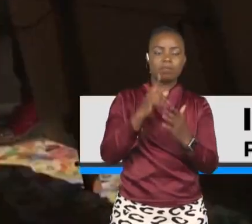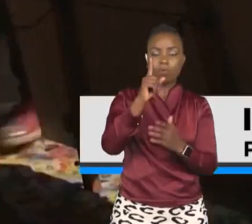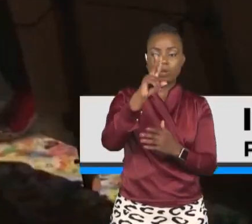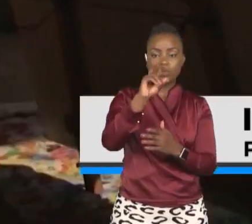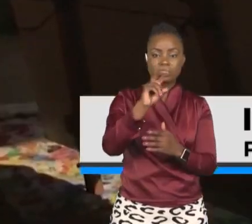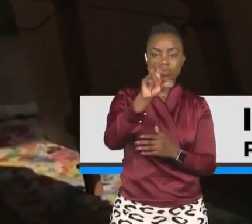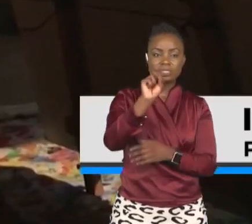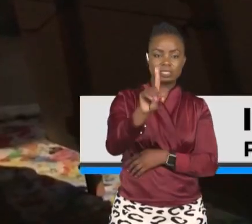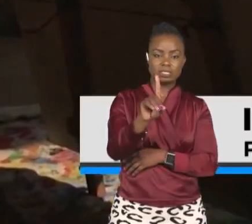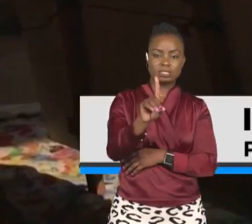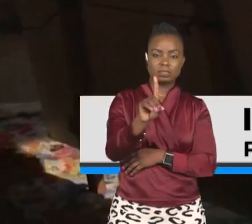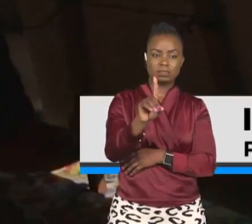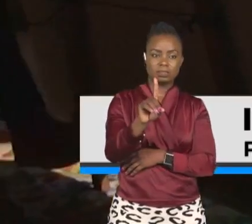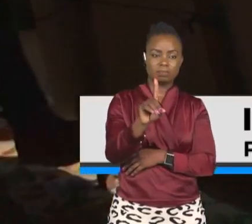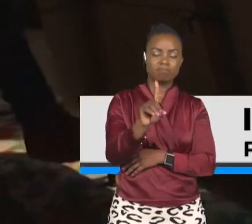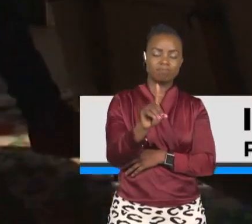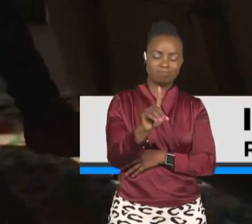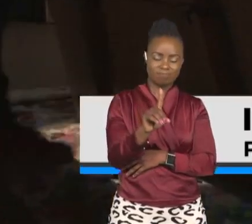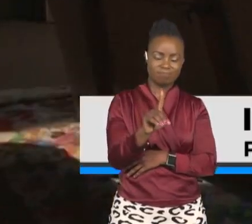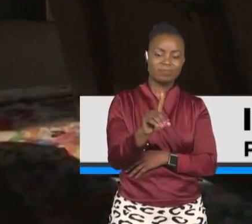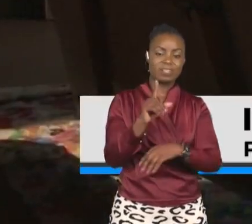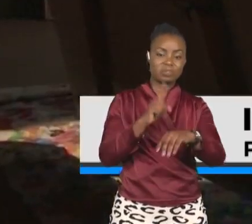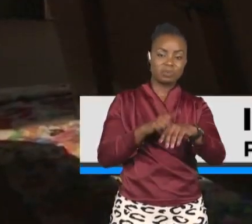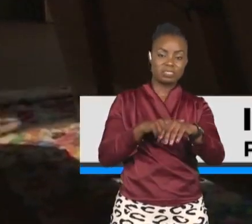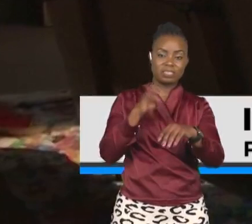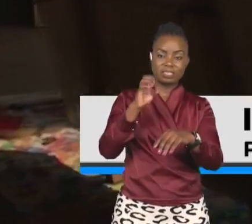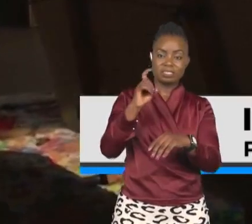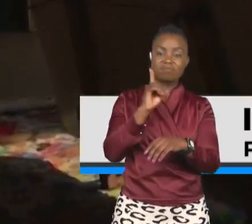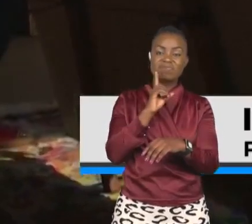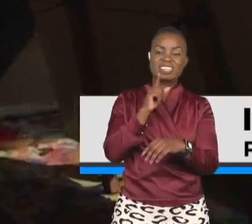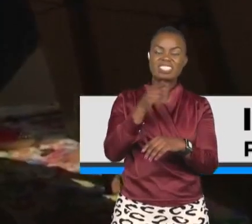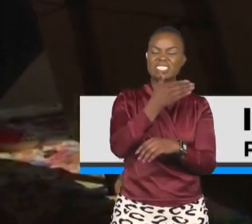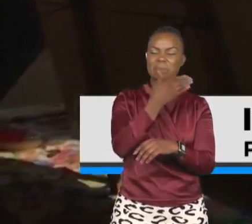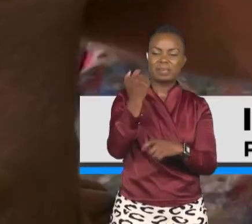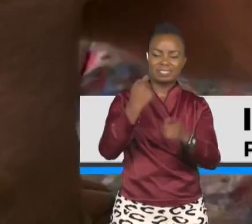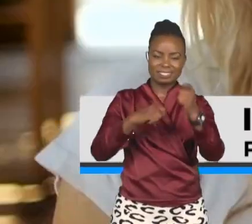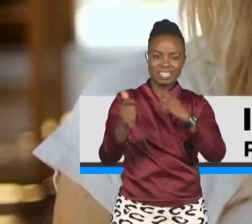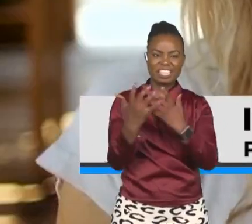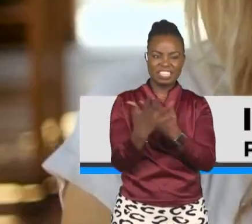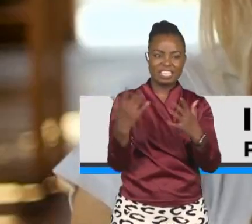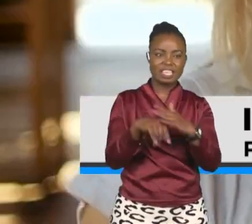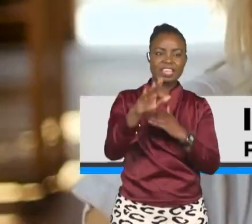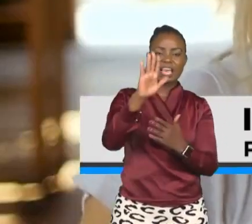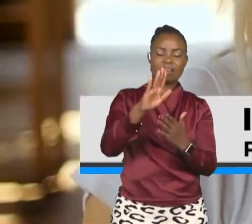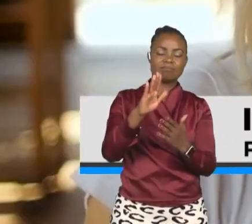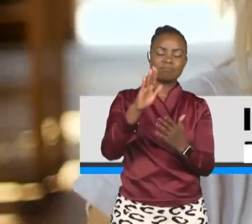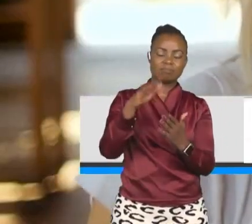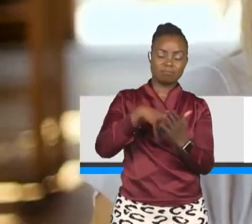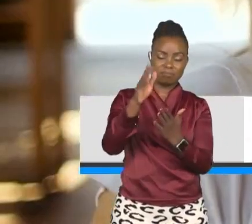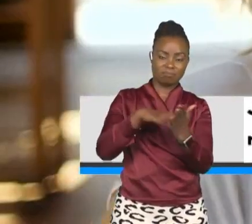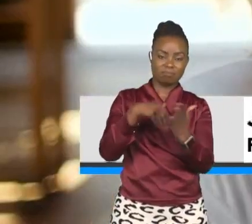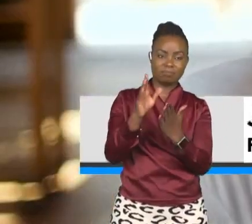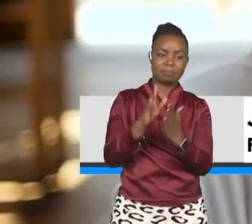$120. Swatch executives say it's the best-selling item in their artist range. Picasso is definitely an